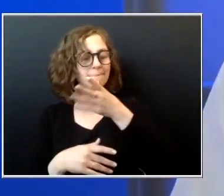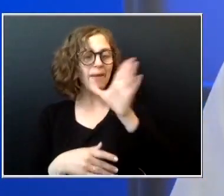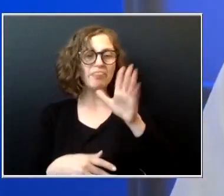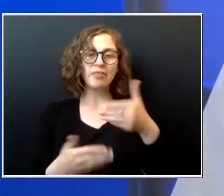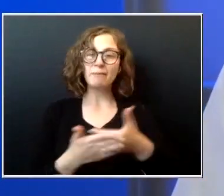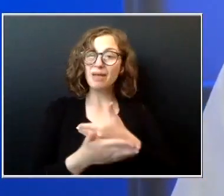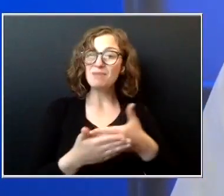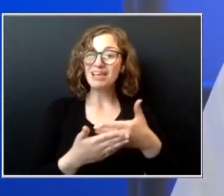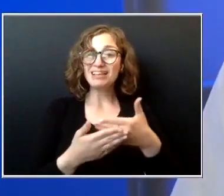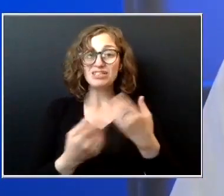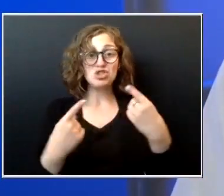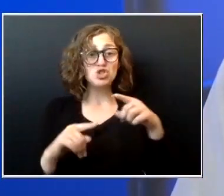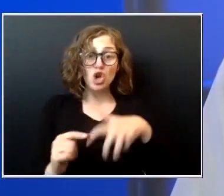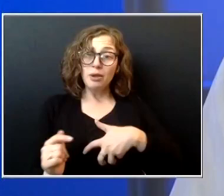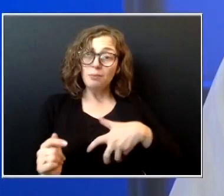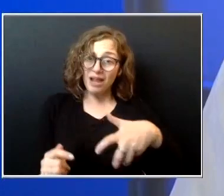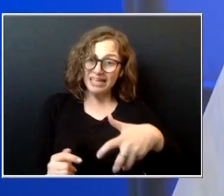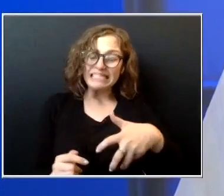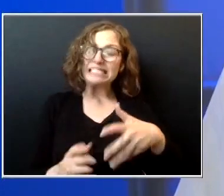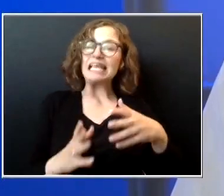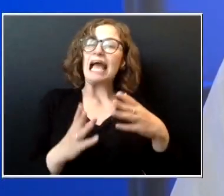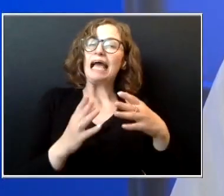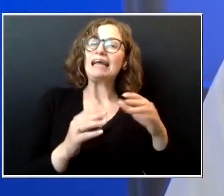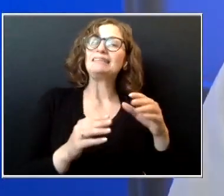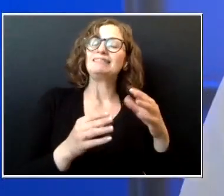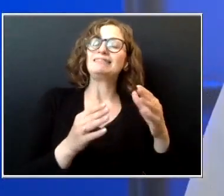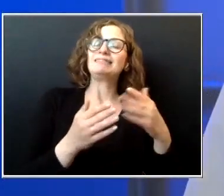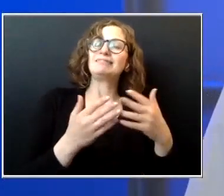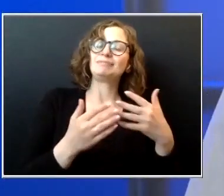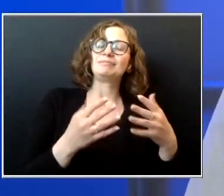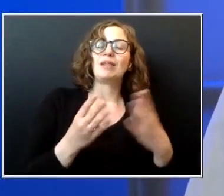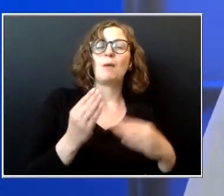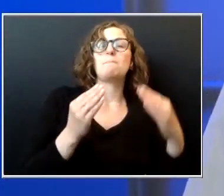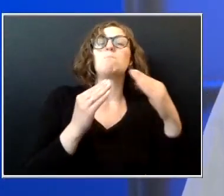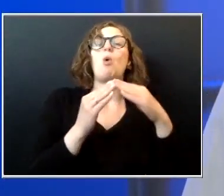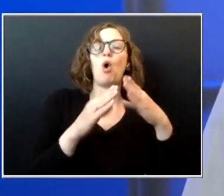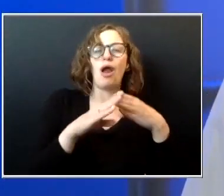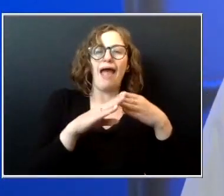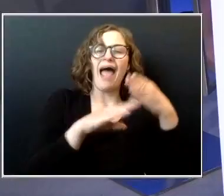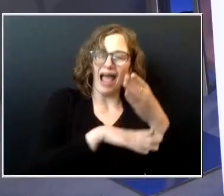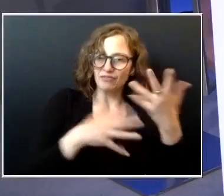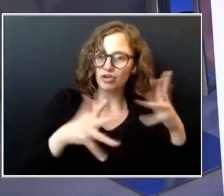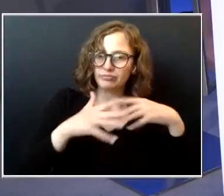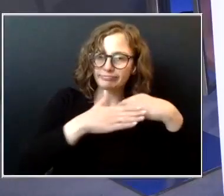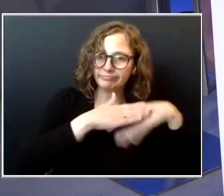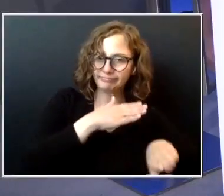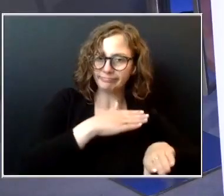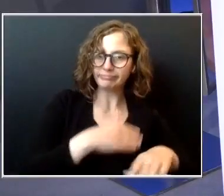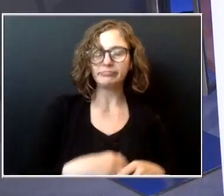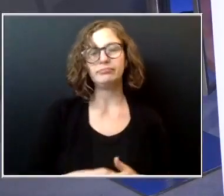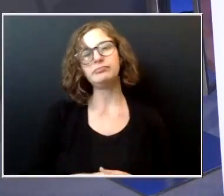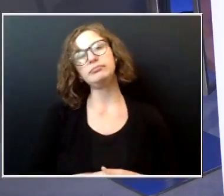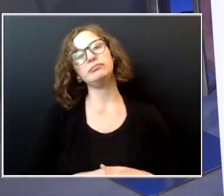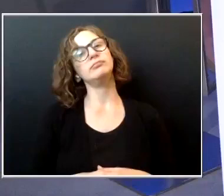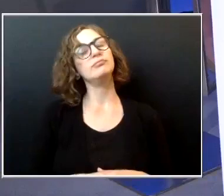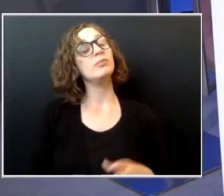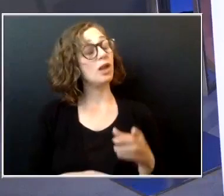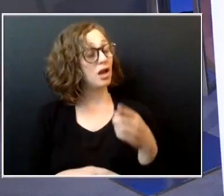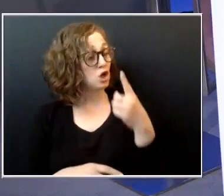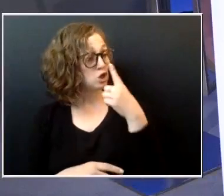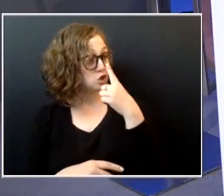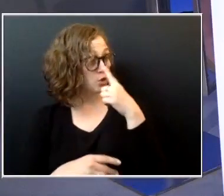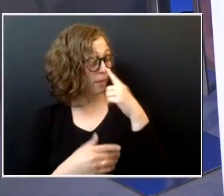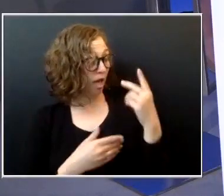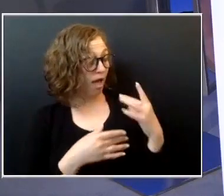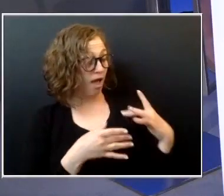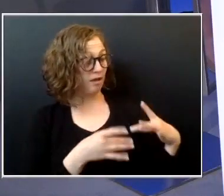higher risk of those outcomes occurring after the delivery in the postpartum period. Dr. Gorsica, jump in on that because you're right. He mentioned it.